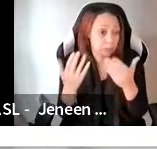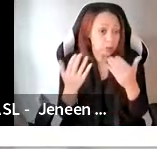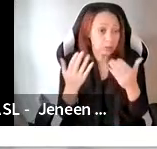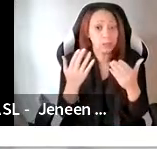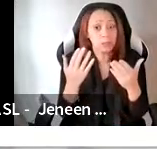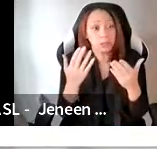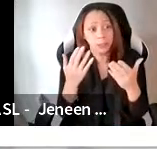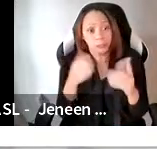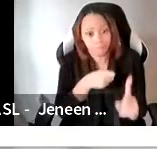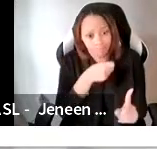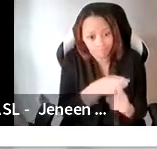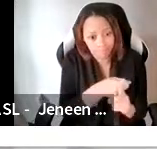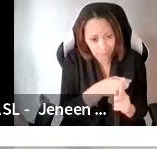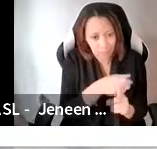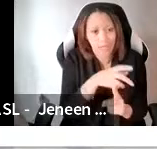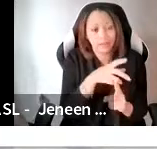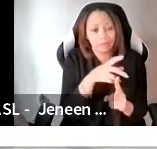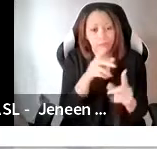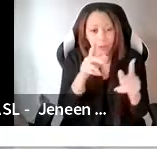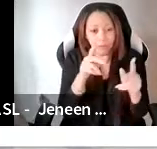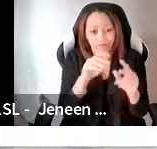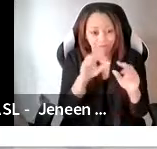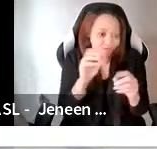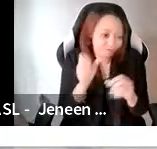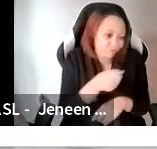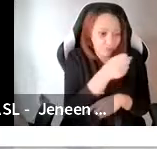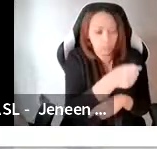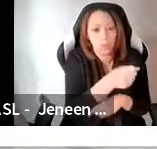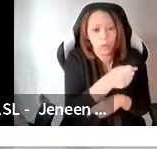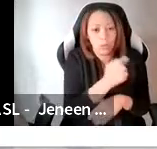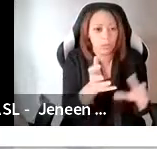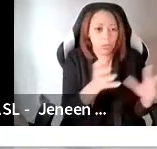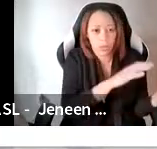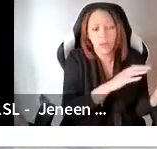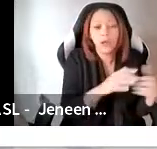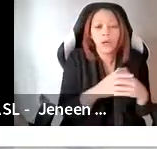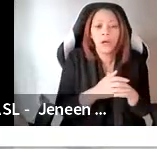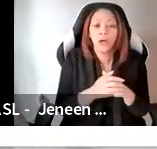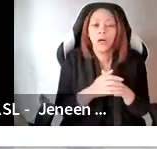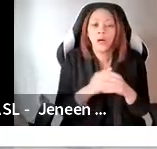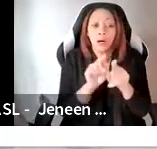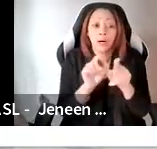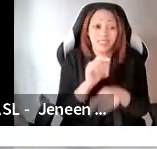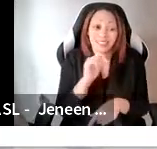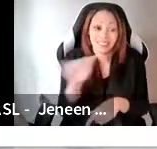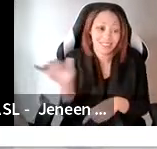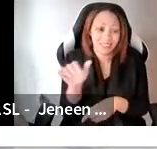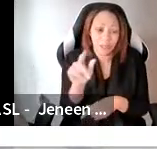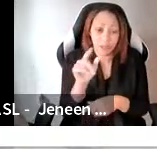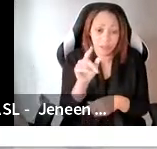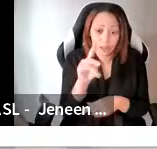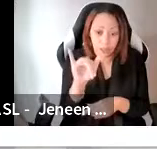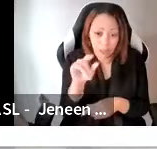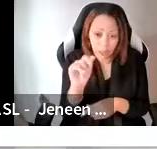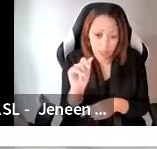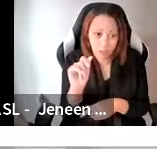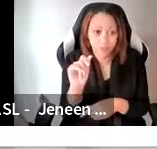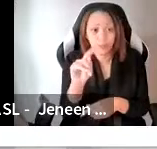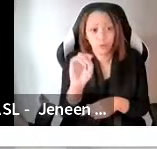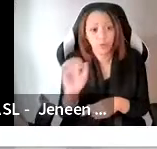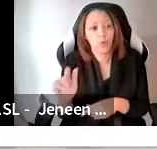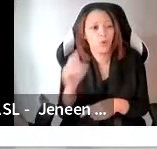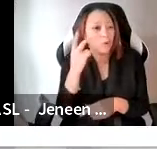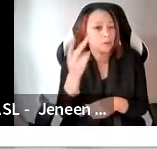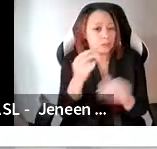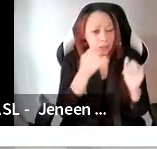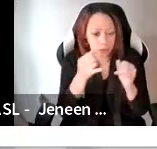displacement. It's a composite indicator, which means that unlike the data tool that Sarit showed you, where we will see